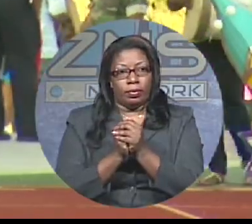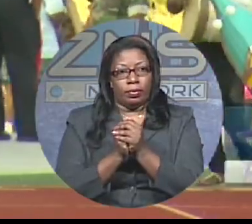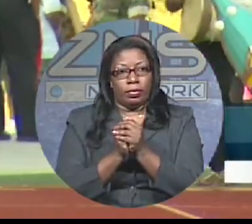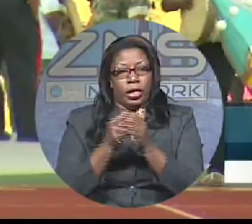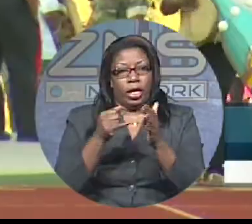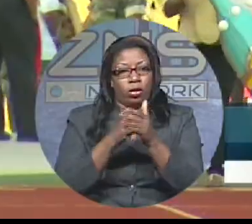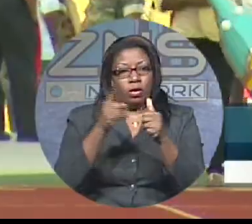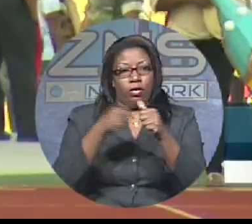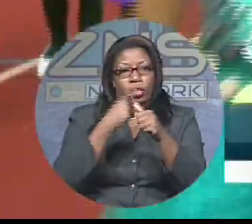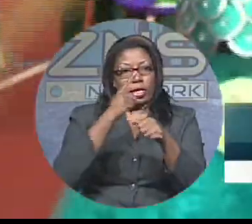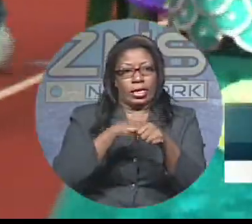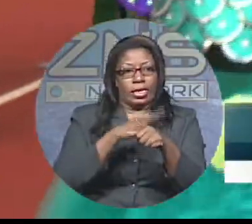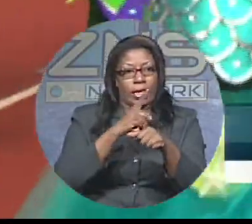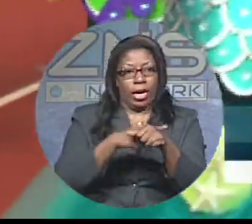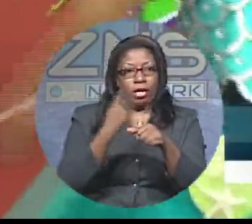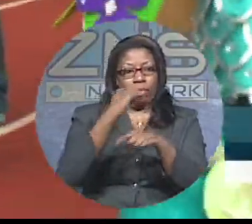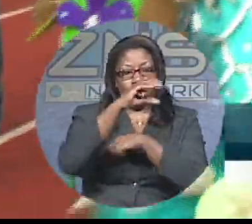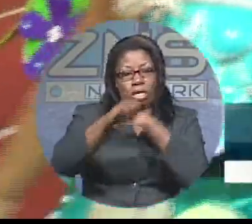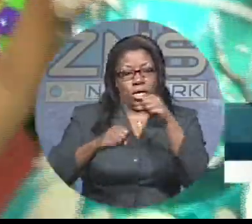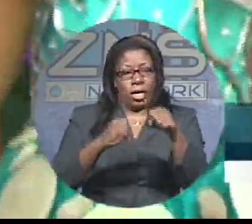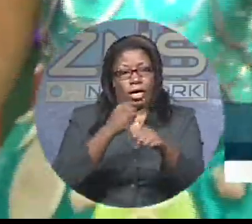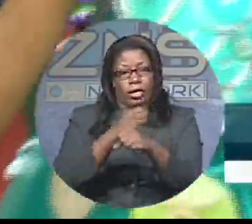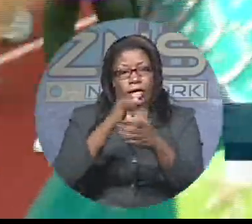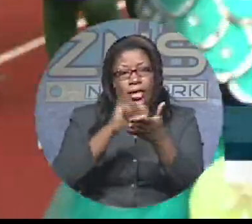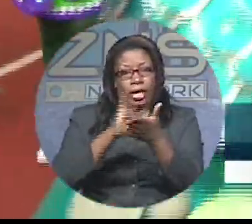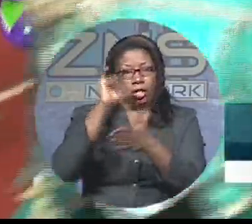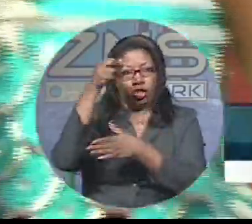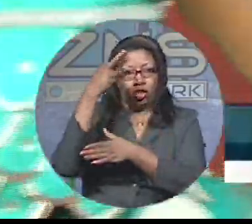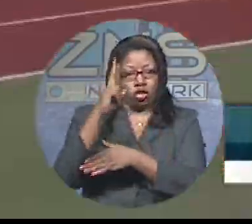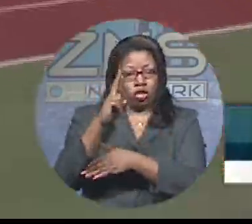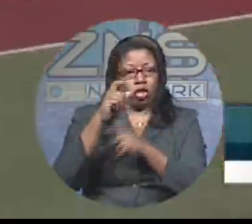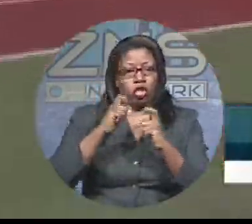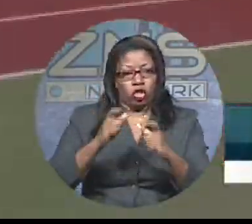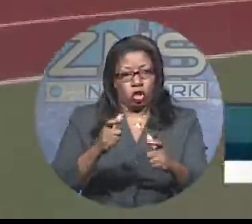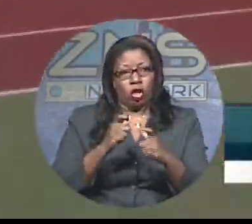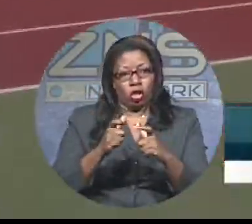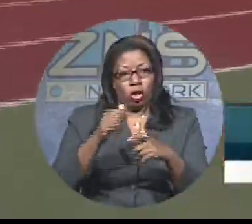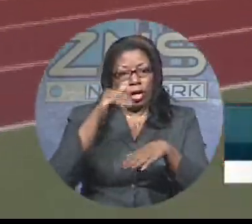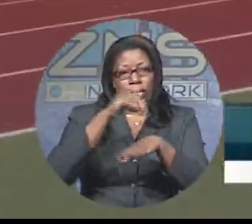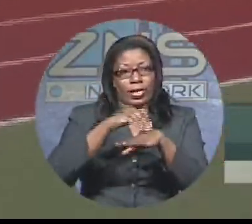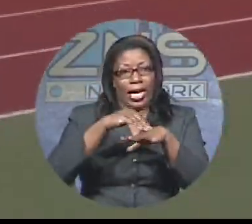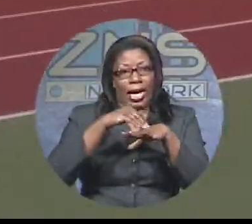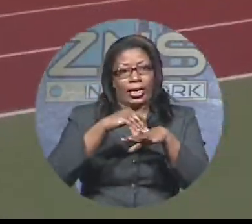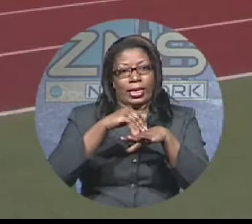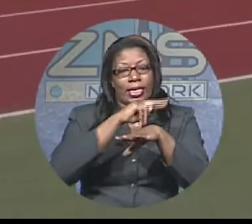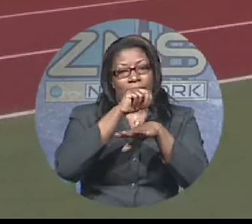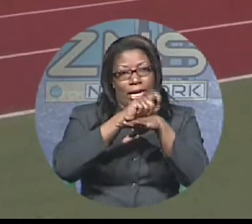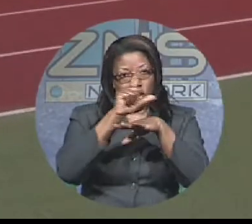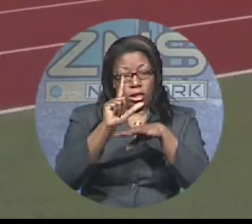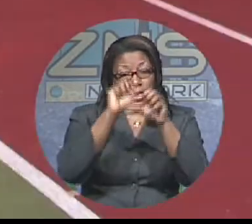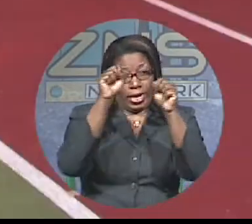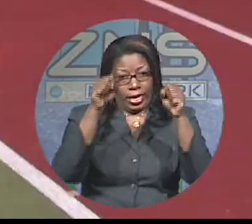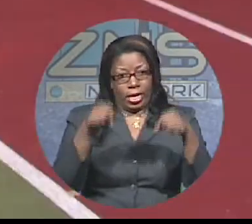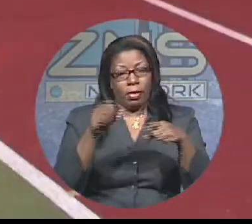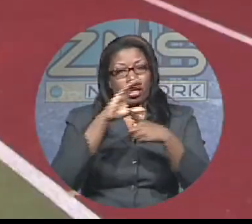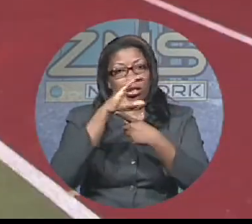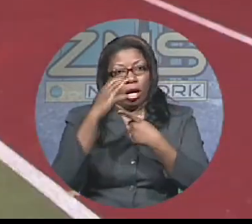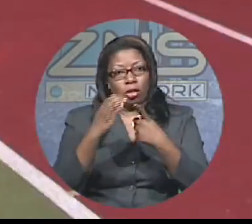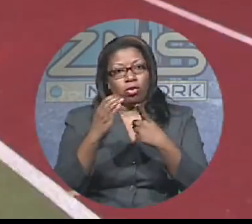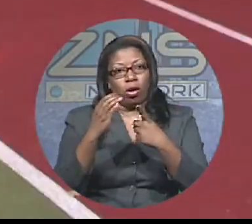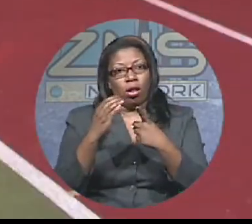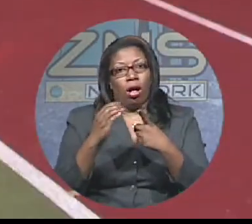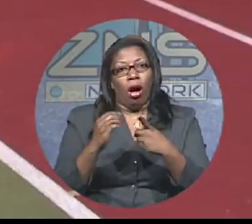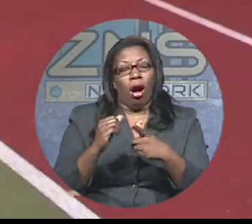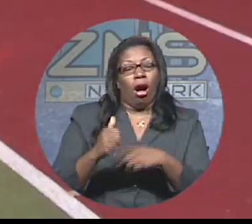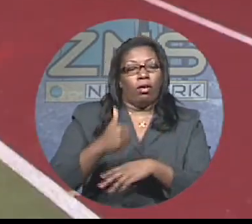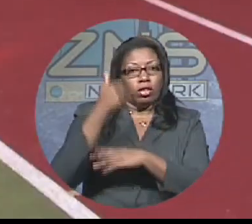It was the first time in several years that a Junior Junkanoo Parade took center stage in a national stadium. And even though cultural officials say this year